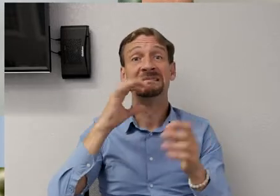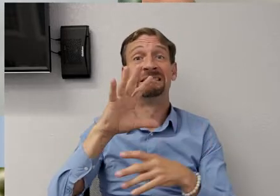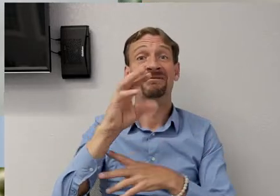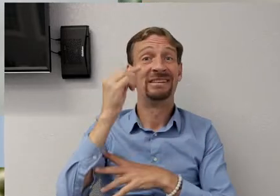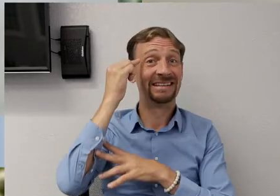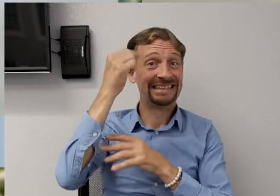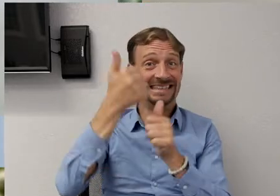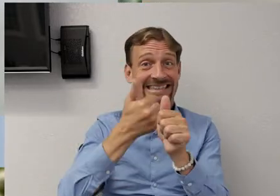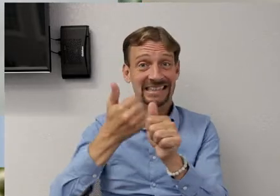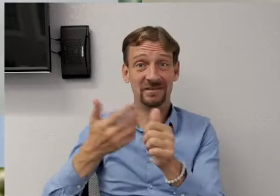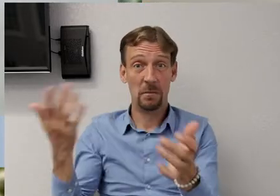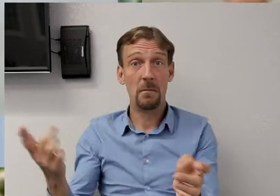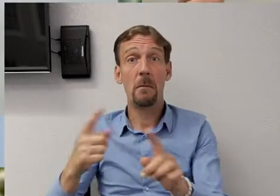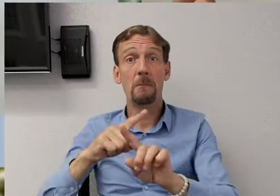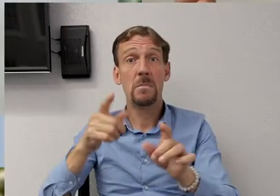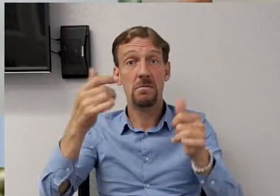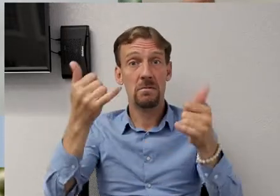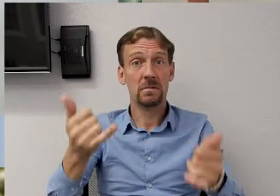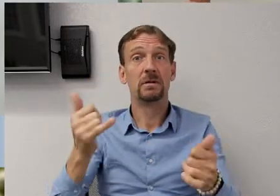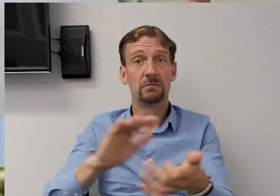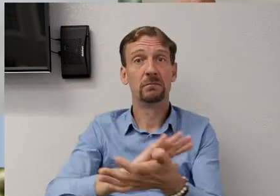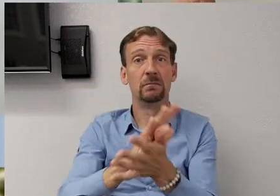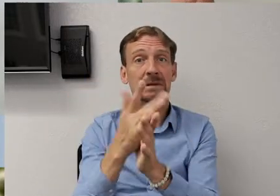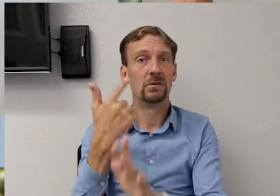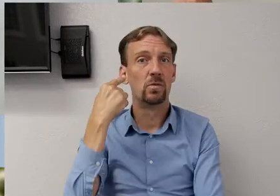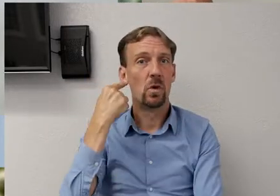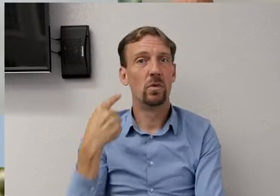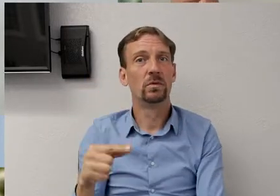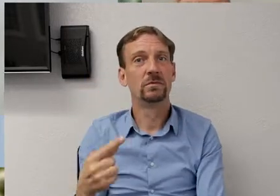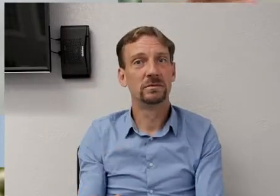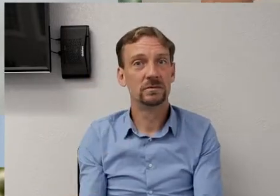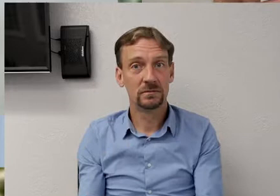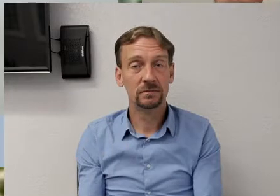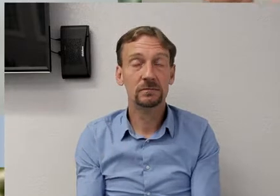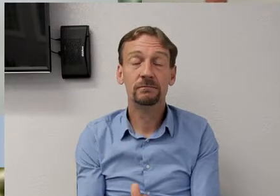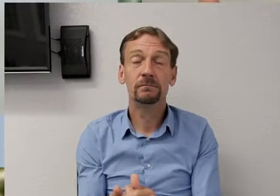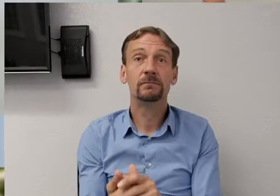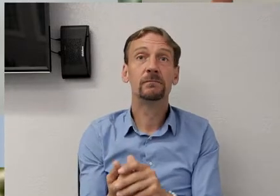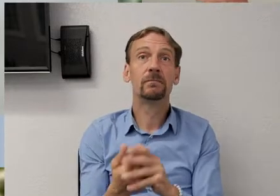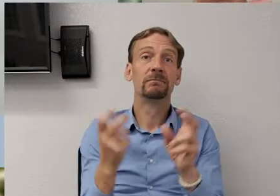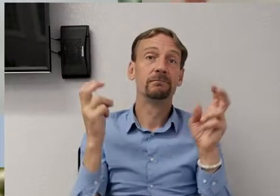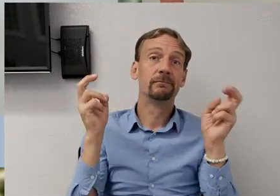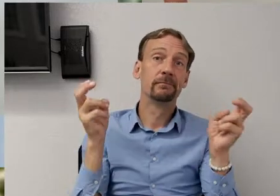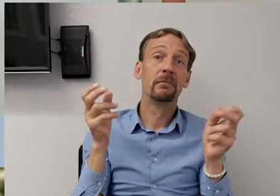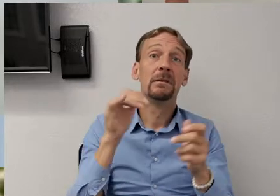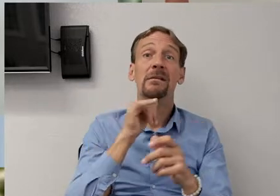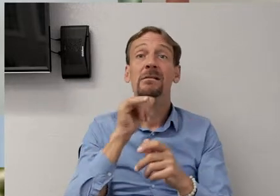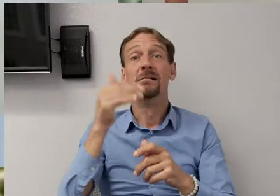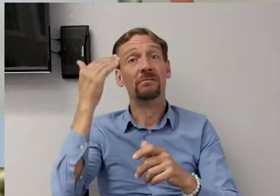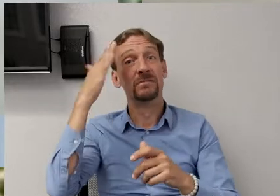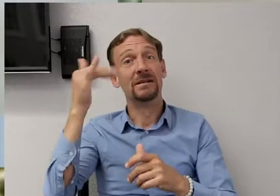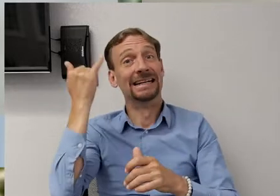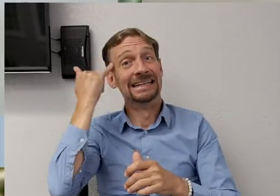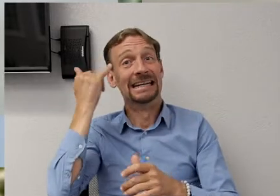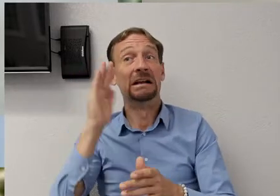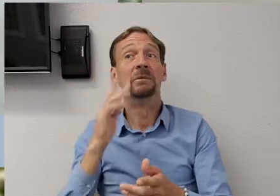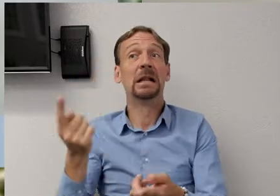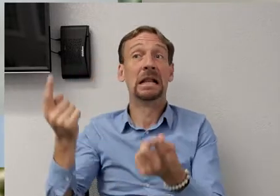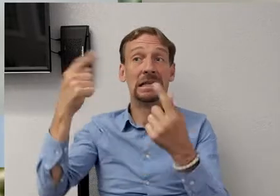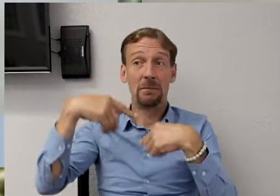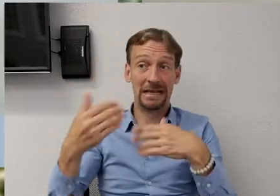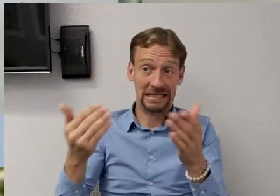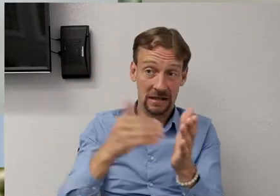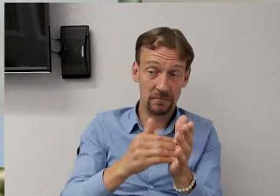cents each. Mm-hmm. But now they became like gold. And again, not knowing when they were going to come again.